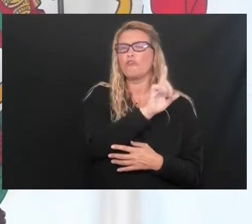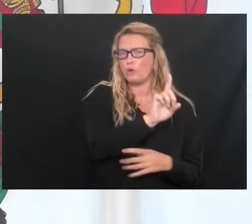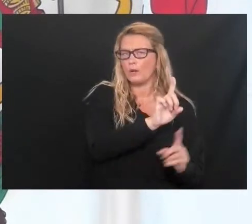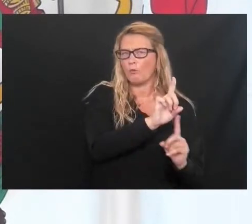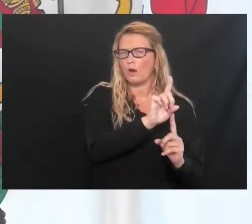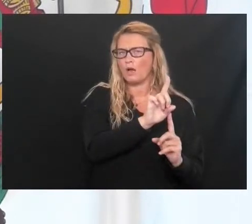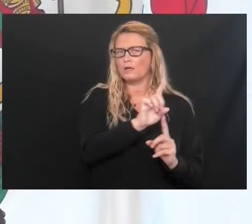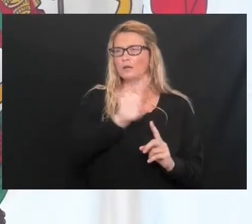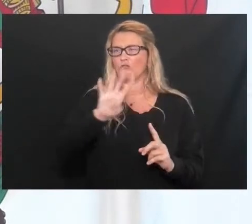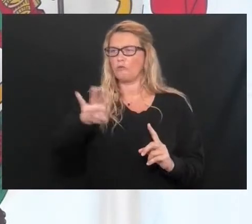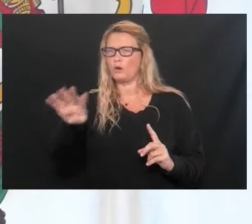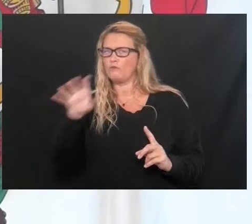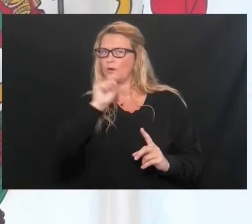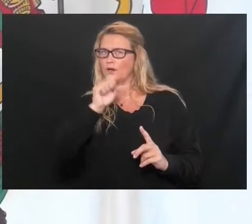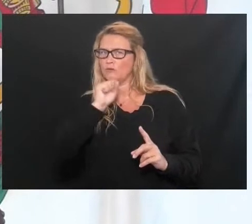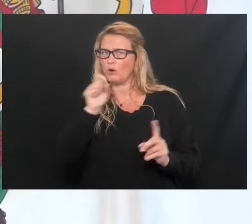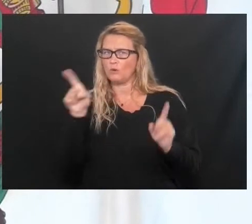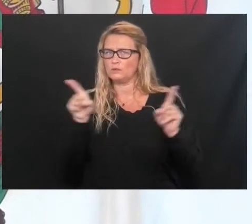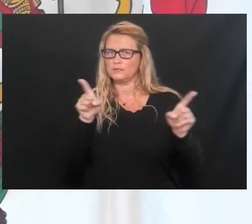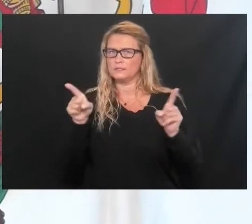41-year-old and a 44-year-old.